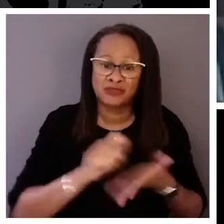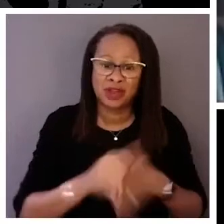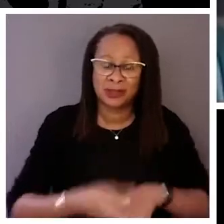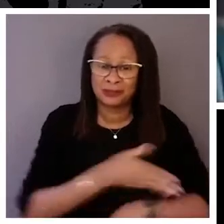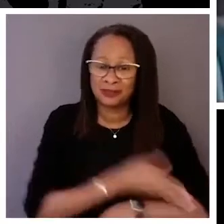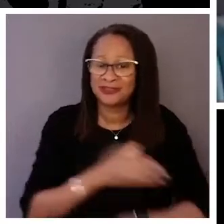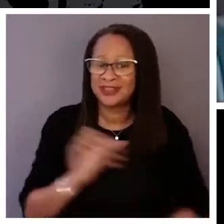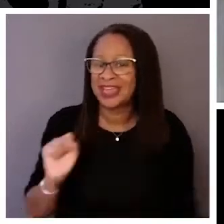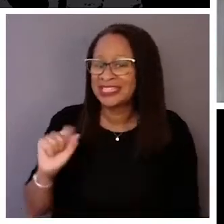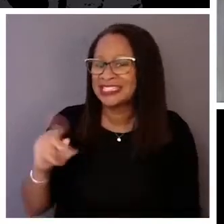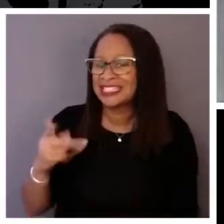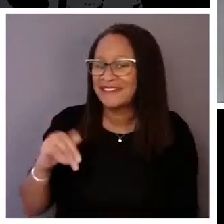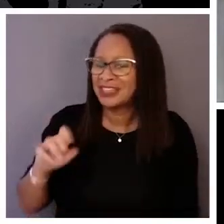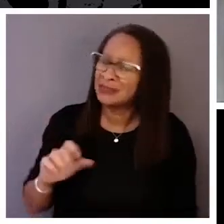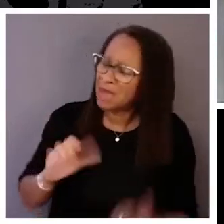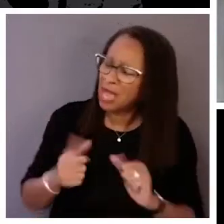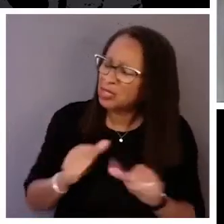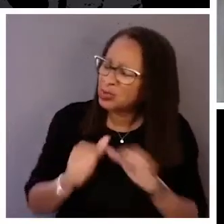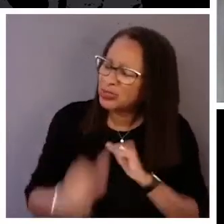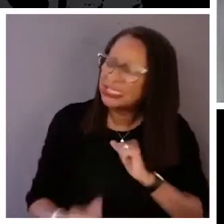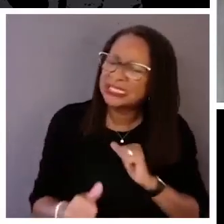how do you stay sane?